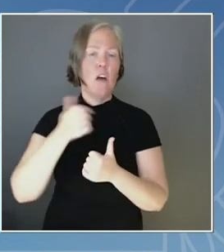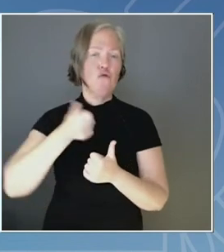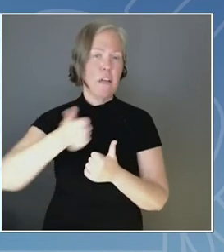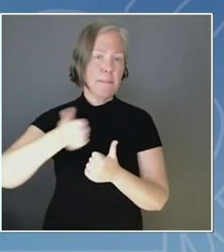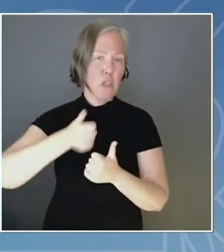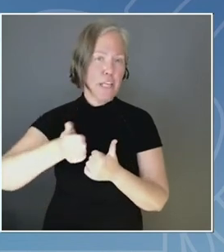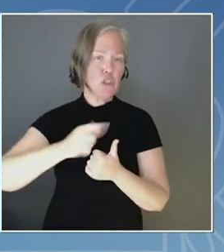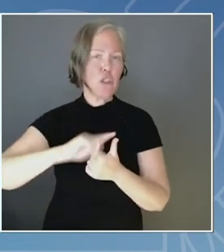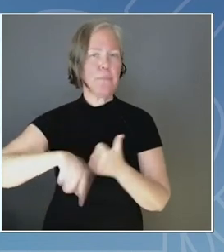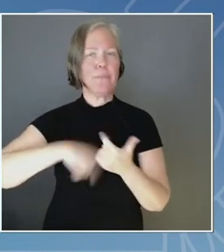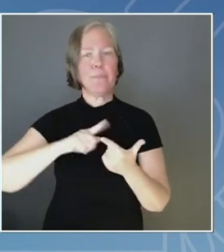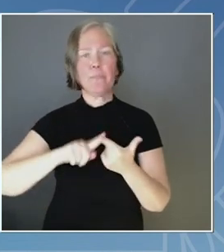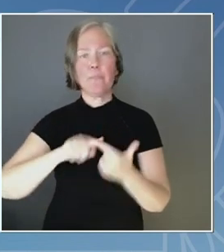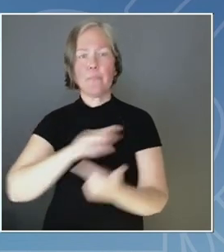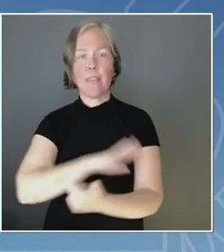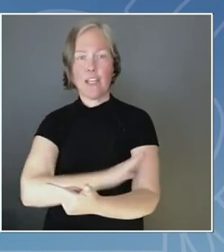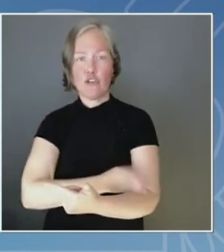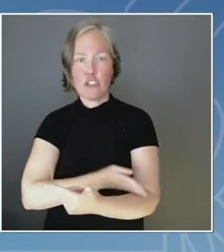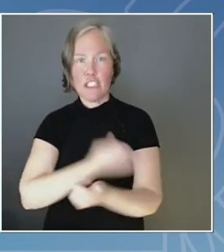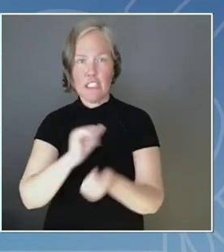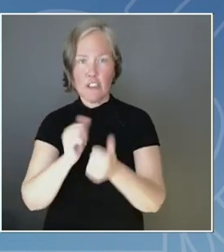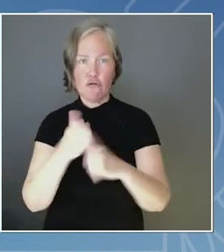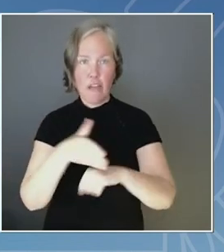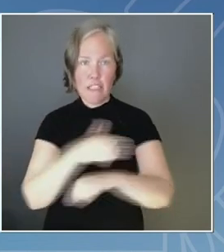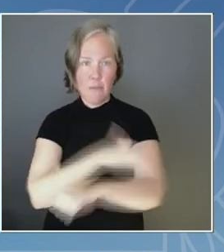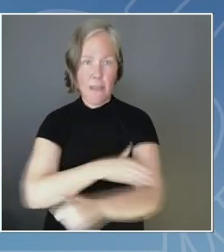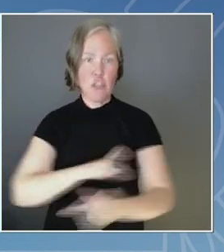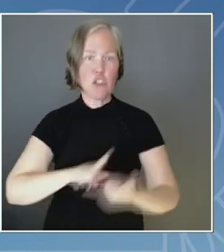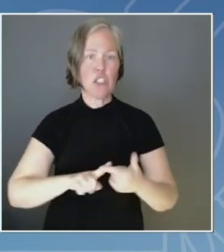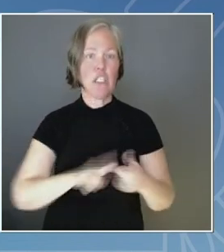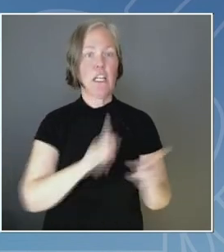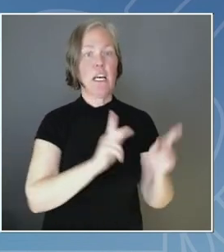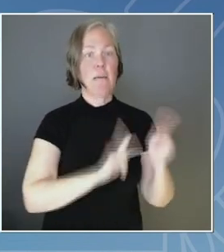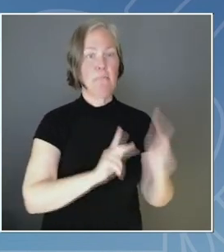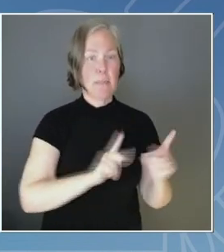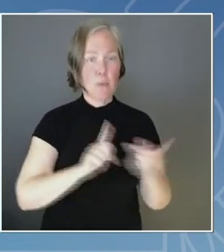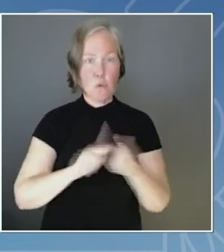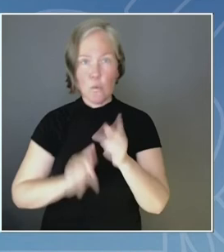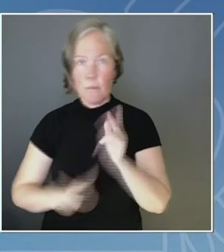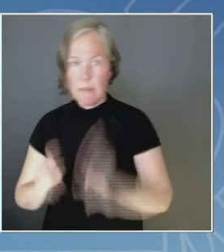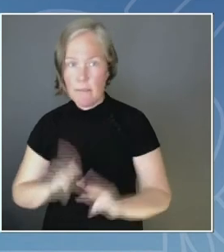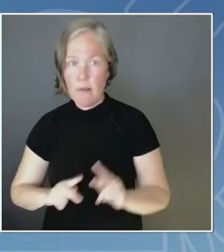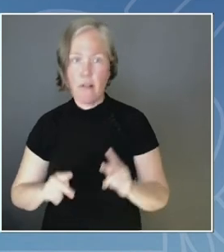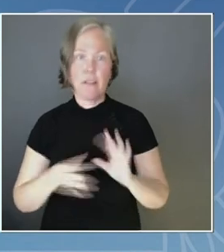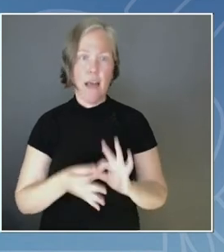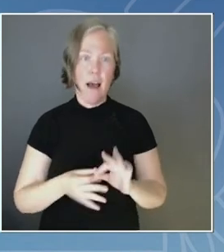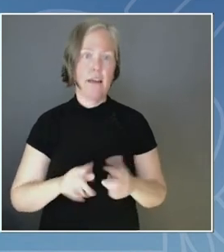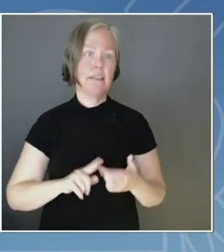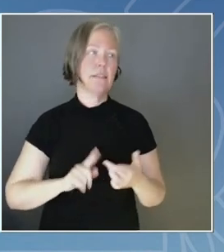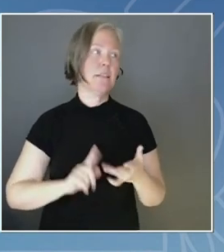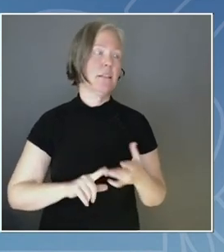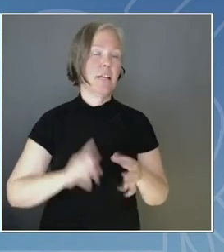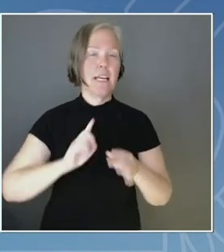transportation, energy transformation, people, as well as people to people ties and digital economy.